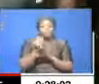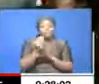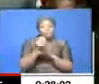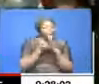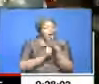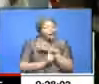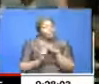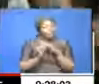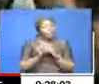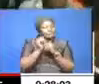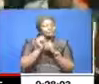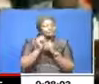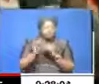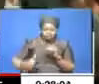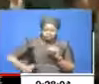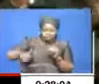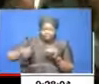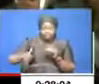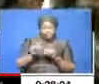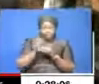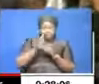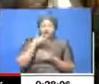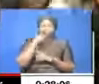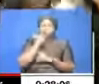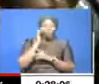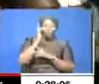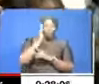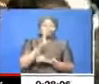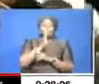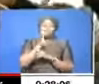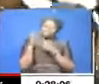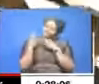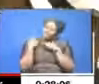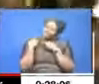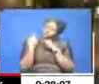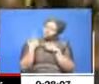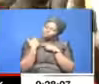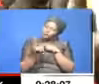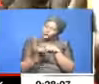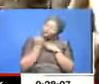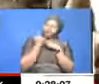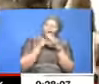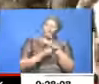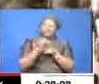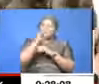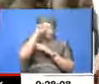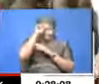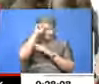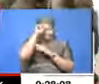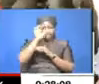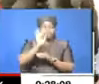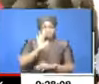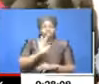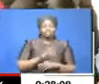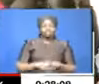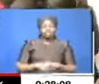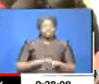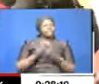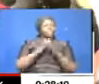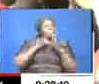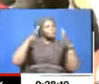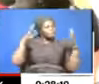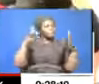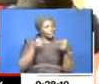leaders, whom he said will be held solely responsible under the Azimio government. Adui yetu mkubwa mkubwa kama